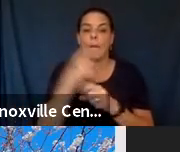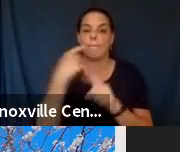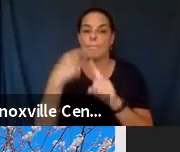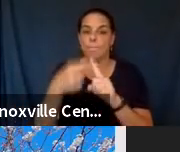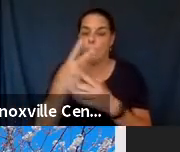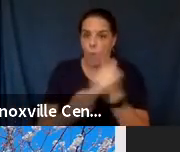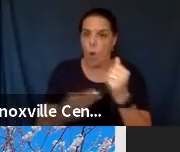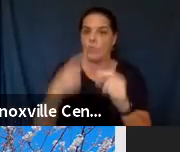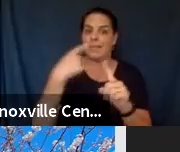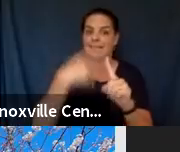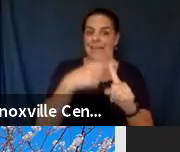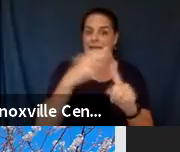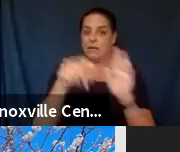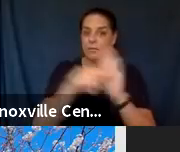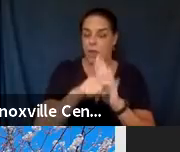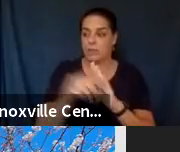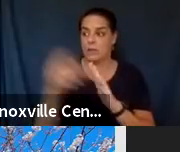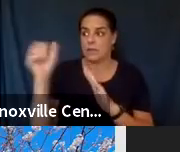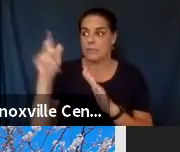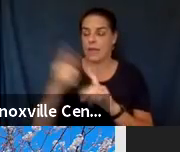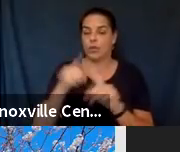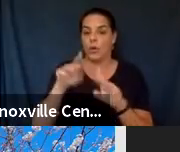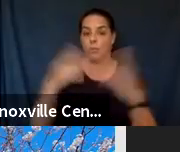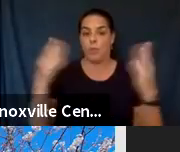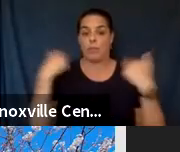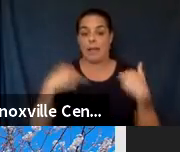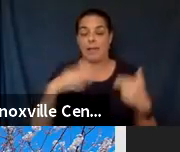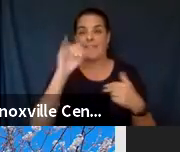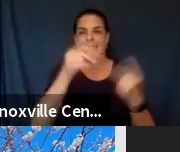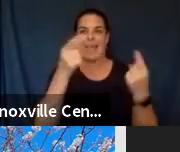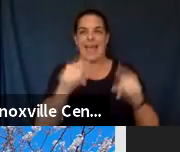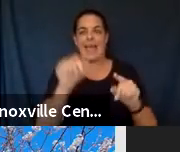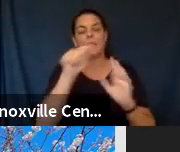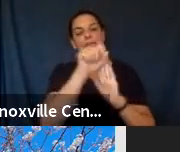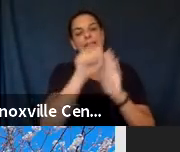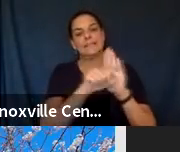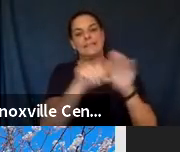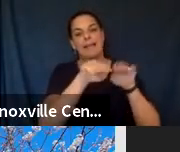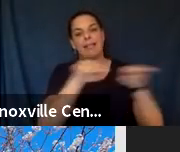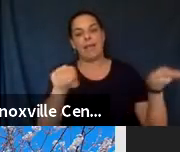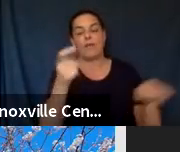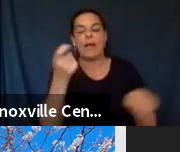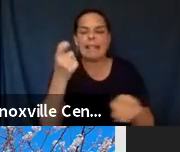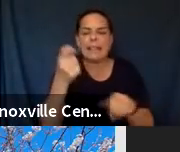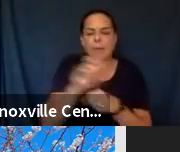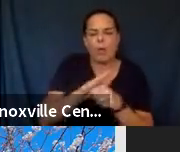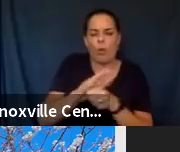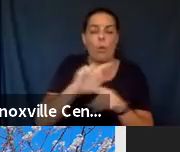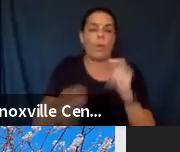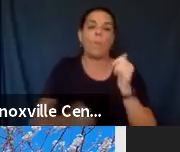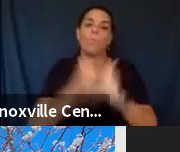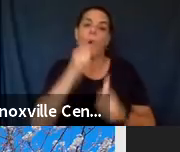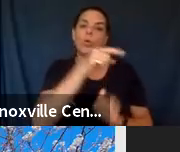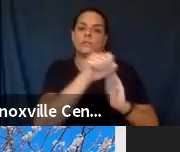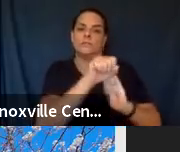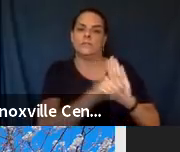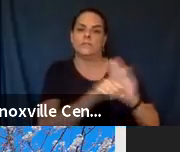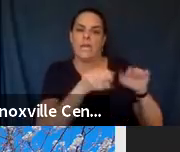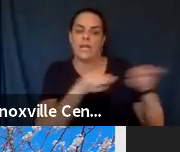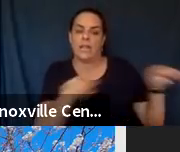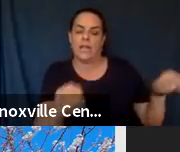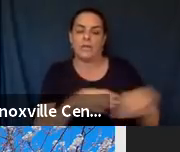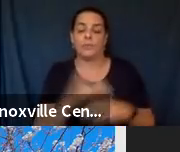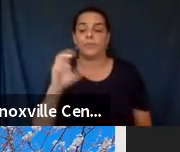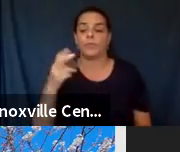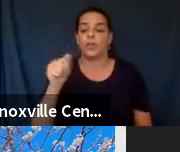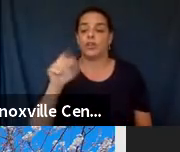tests resulted back to public health, and that actually happens at the state level, a little bit at the local level, but primarily at the state level. Charity can speak